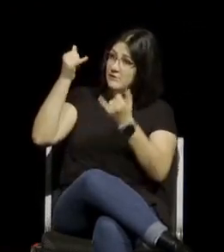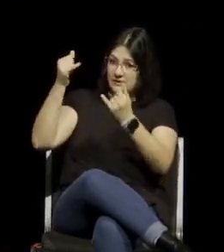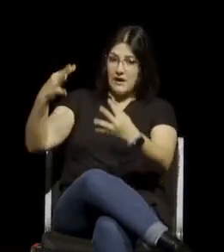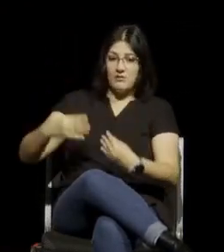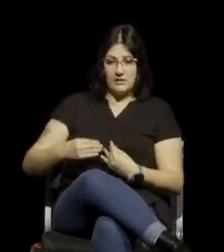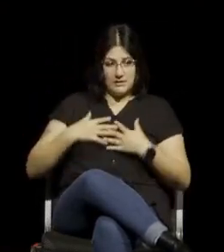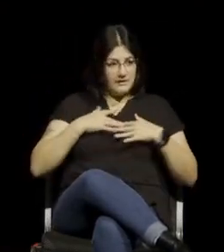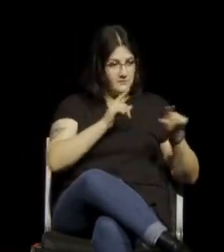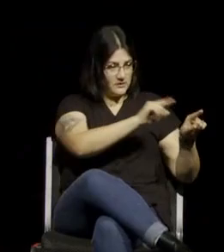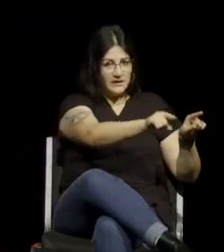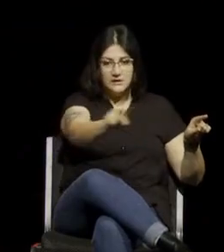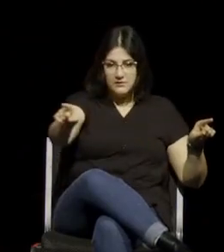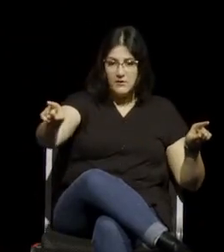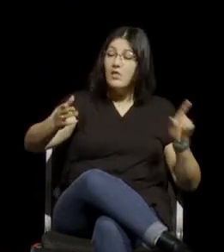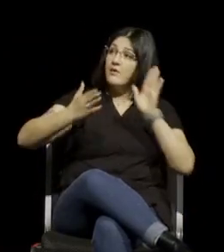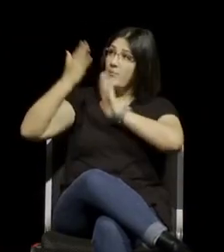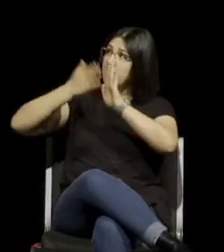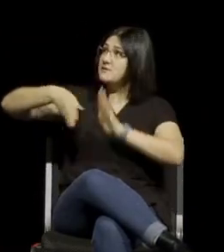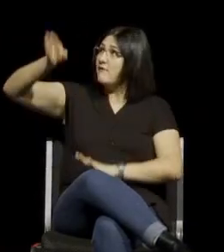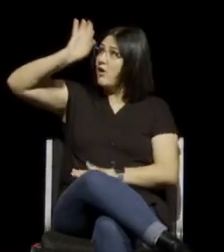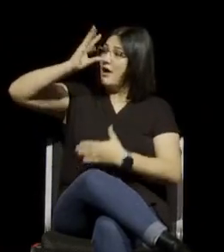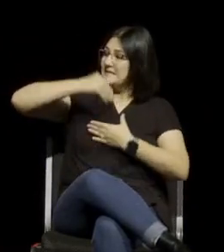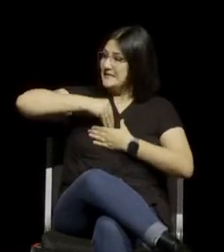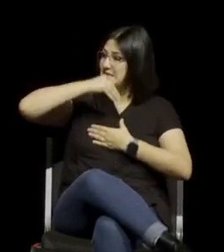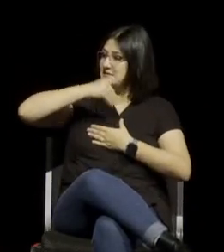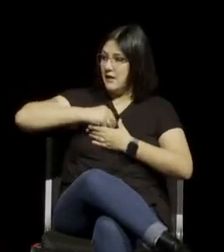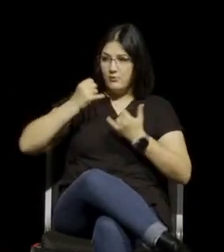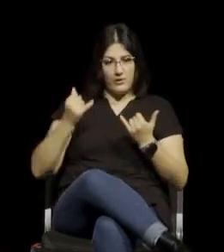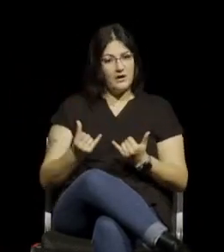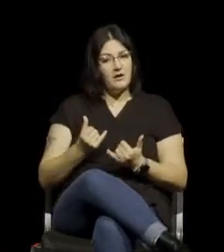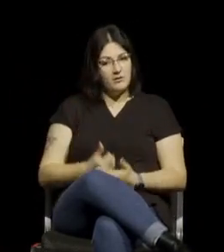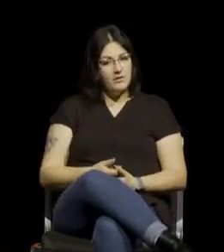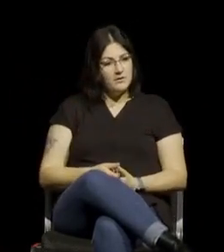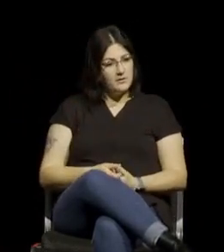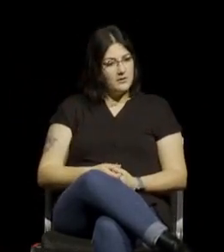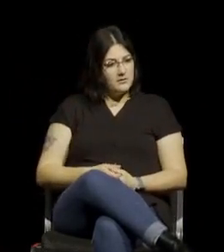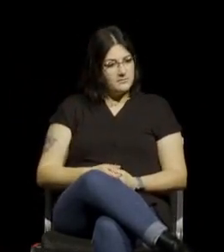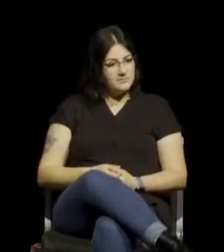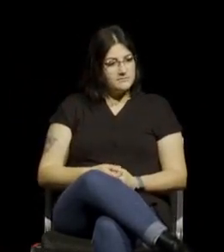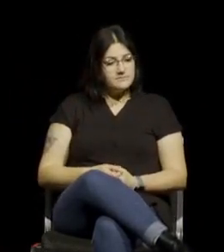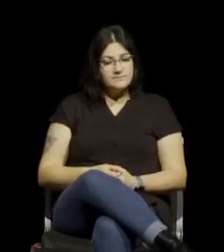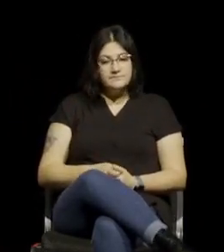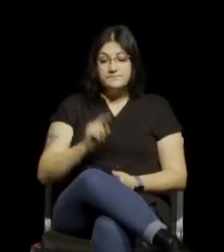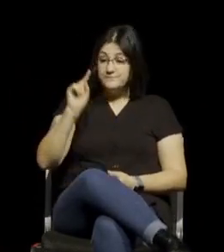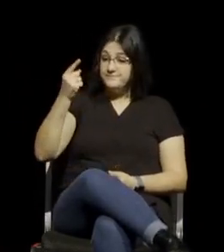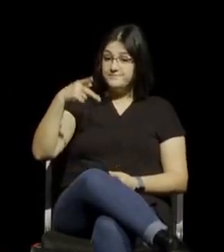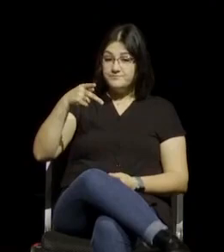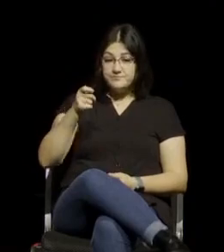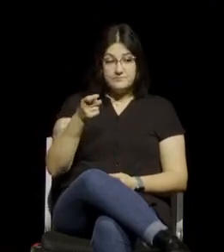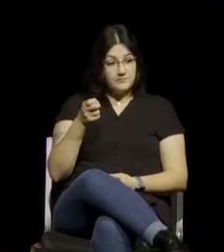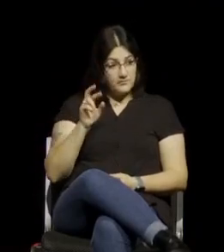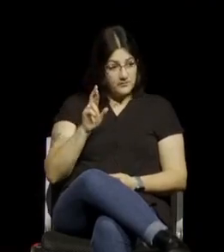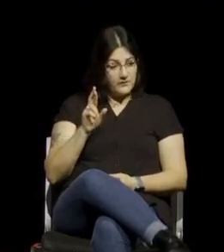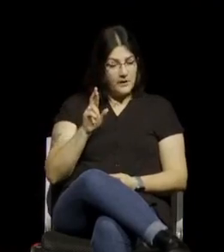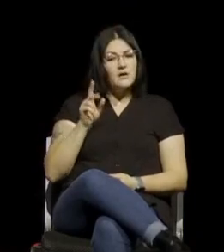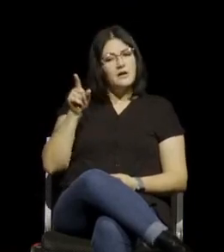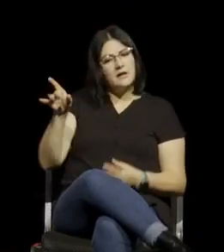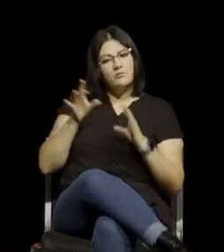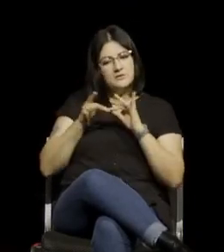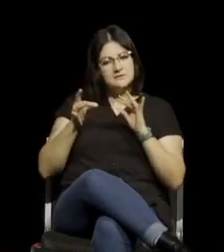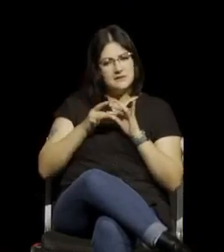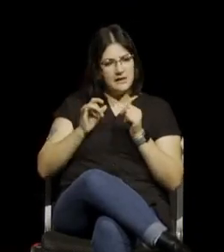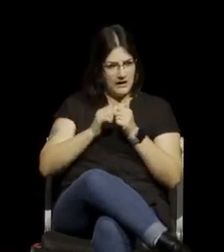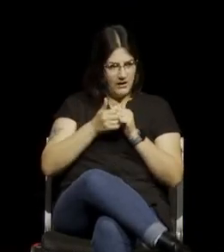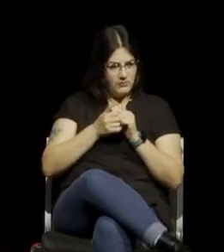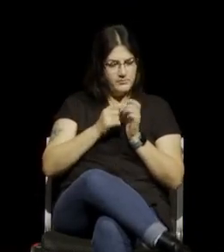within us. The presence of God dwells within us as believers. And in 1 Peter, he would say it this